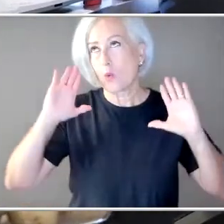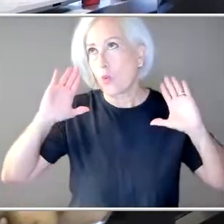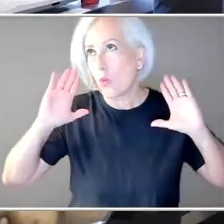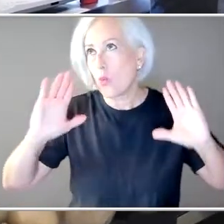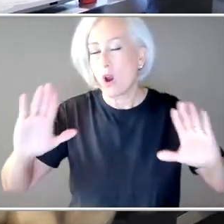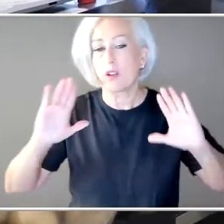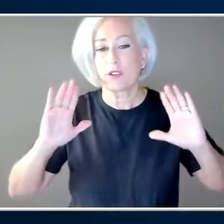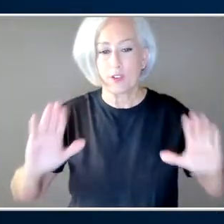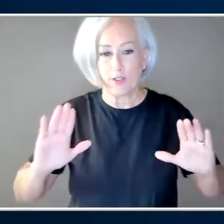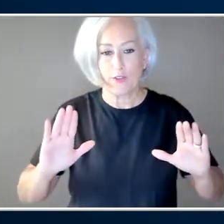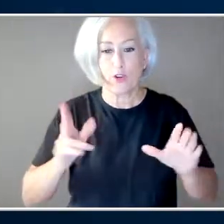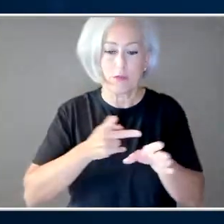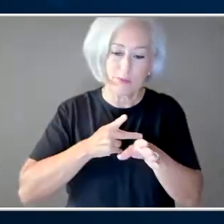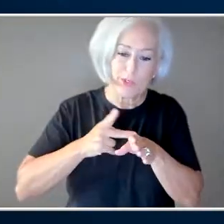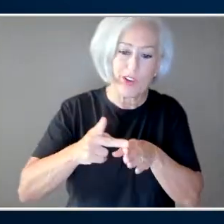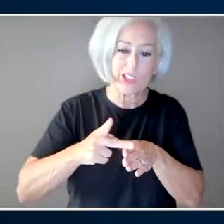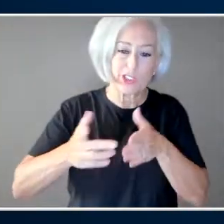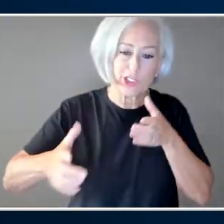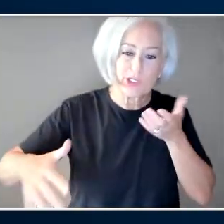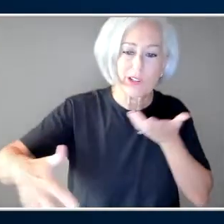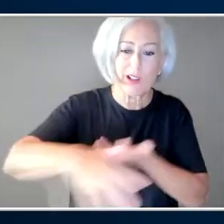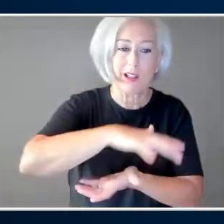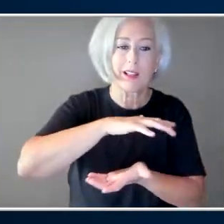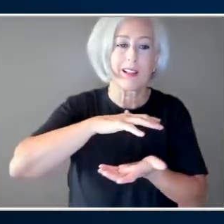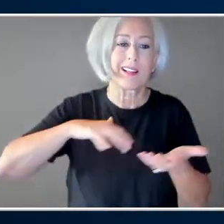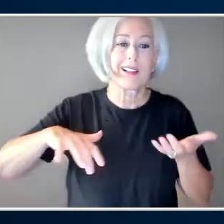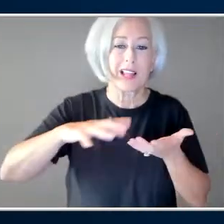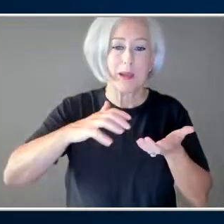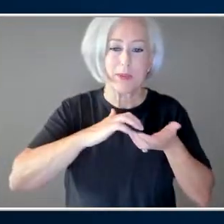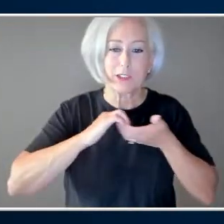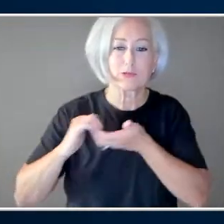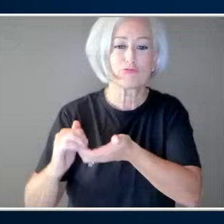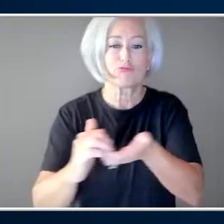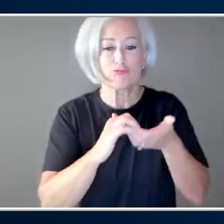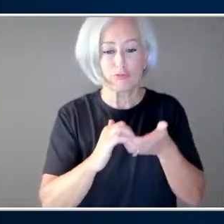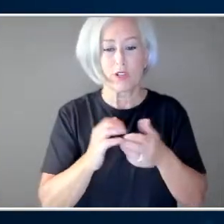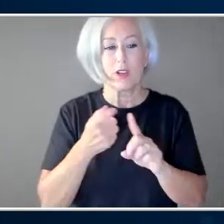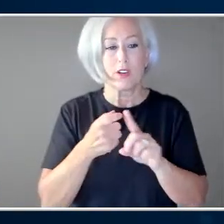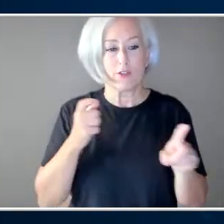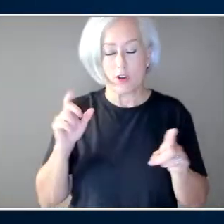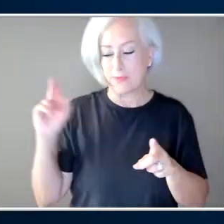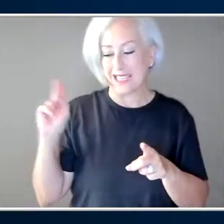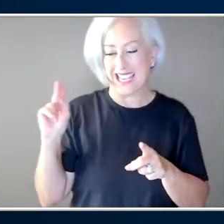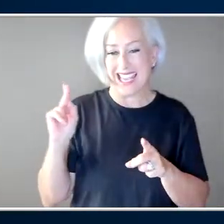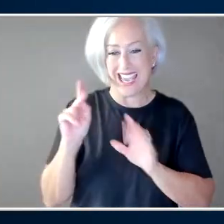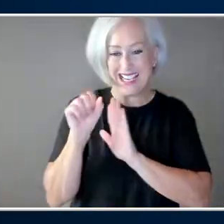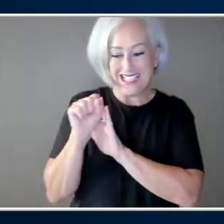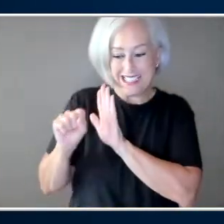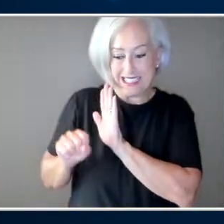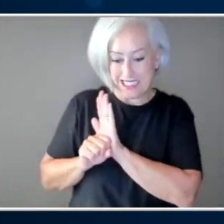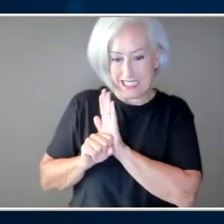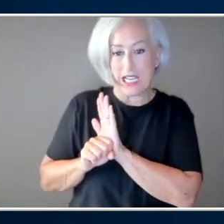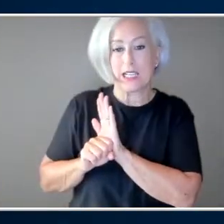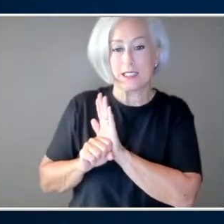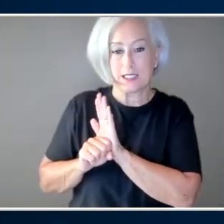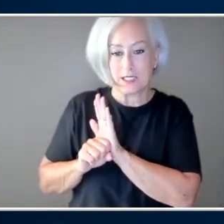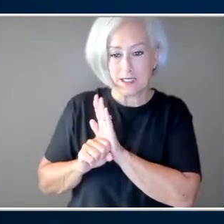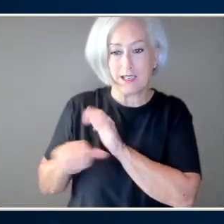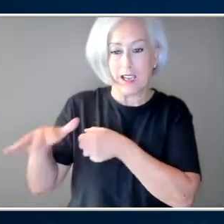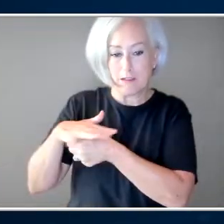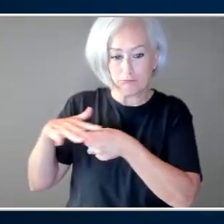collaboration. So it's case-based learning. We go through a patient who might